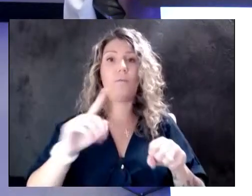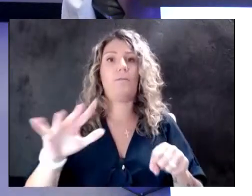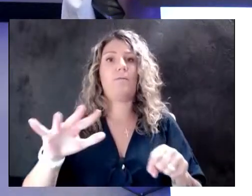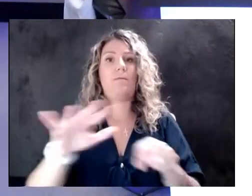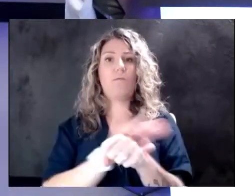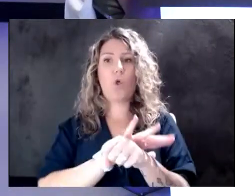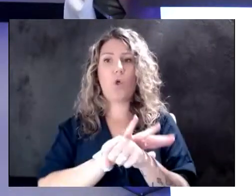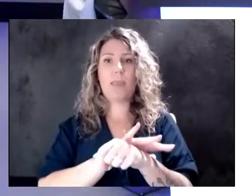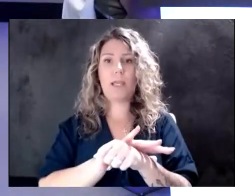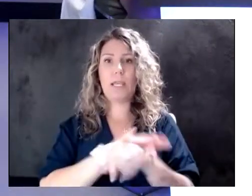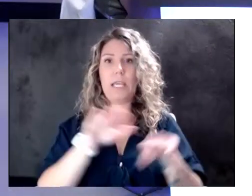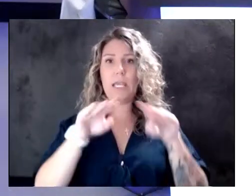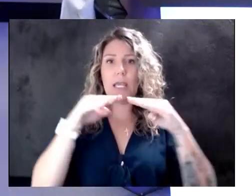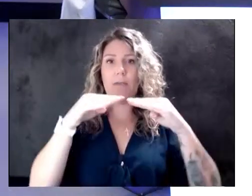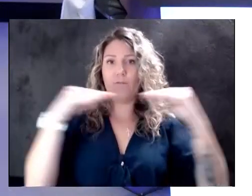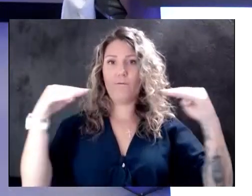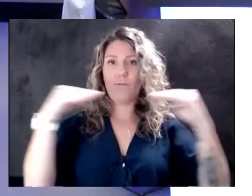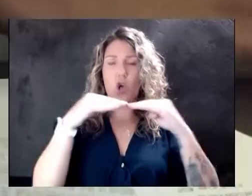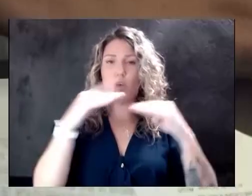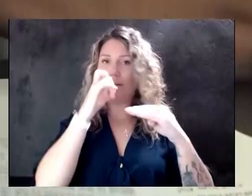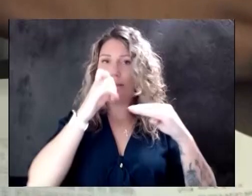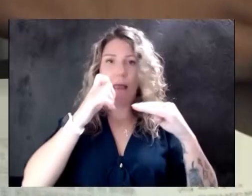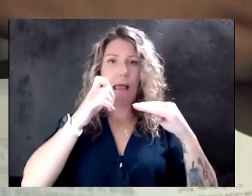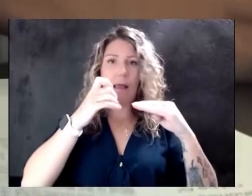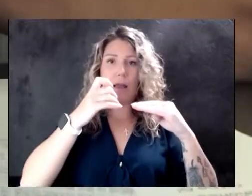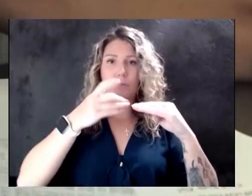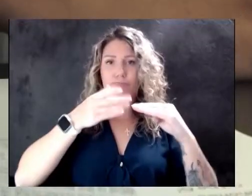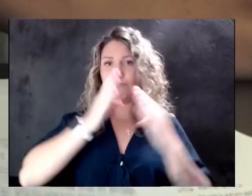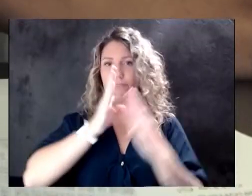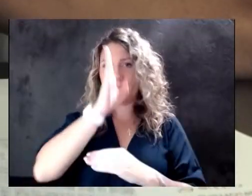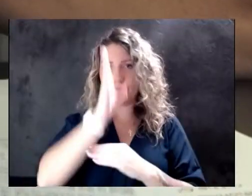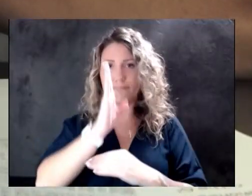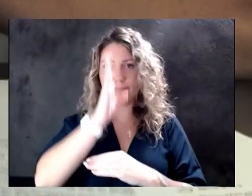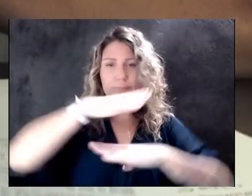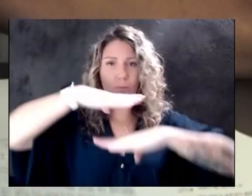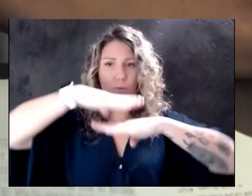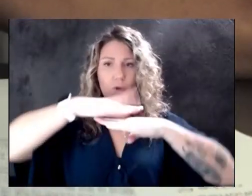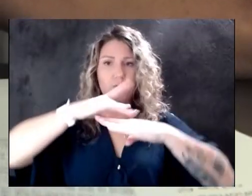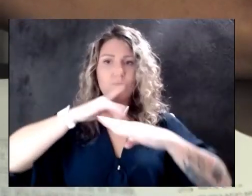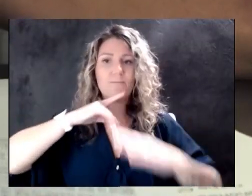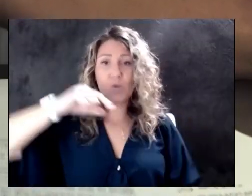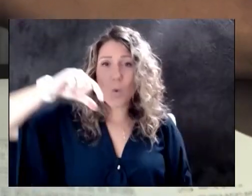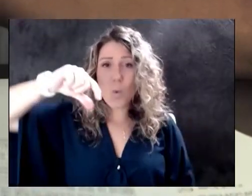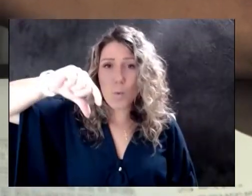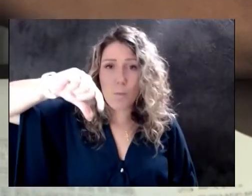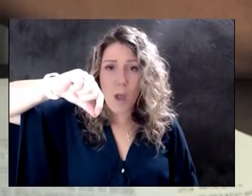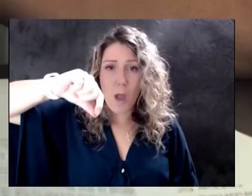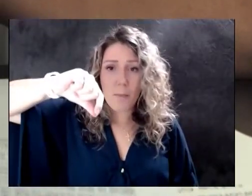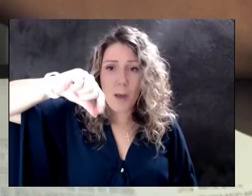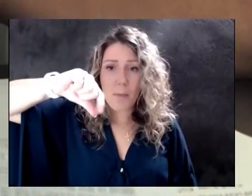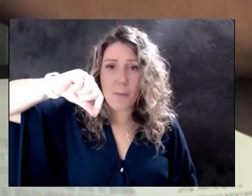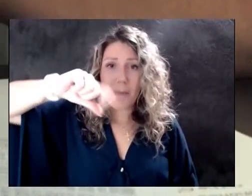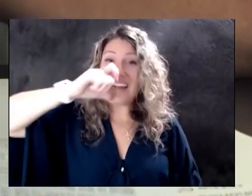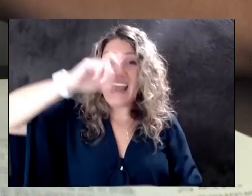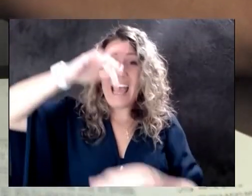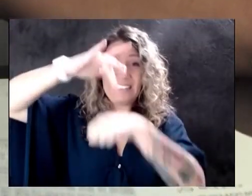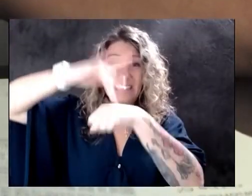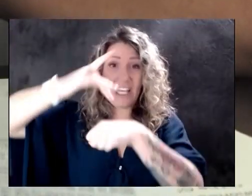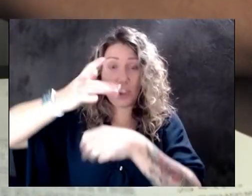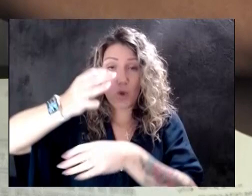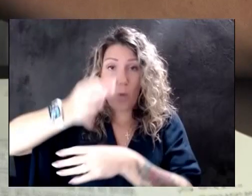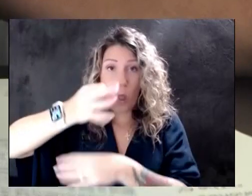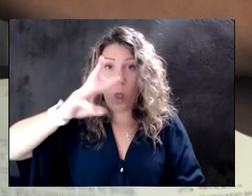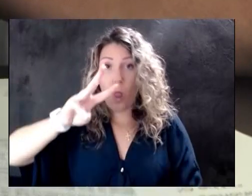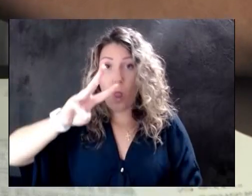like you're this, gonna do straight it. up and down. Got Yep. it. Okay, so And don't- 6 ends there. 6, and don't touch the hole. 1, 2, 3,